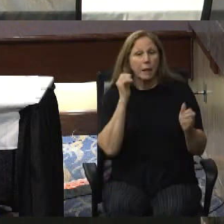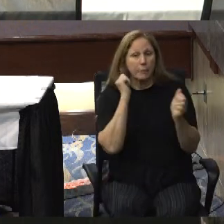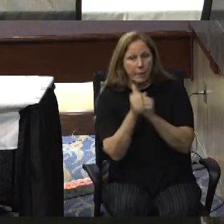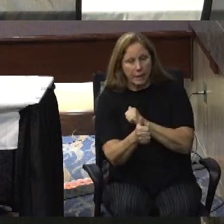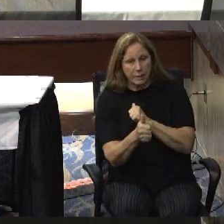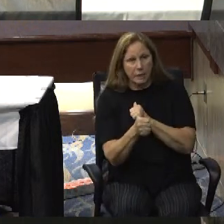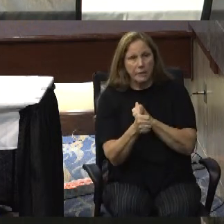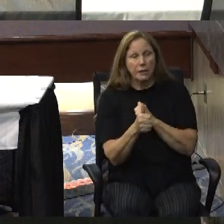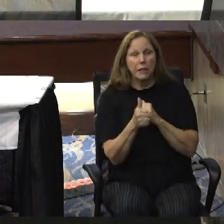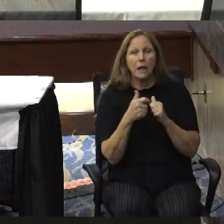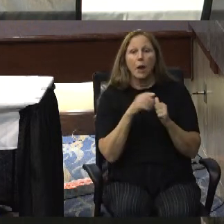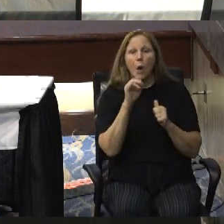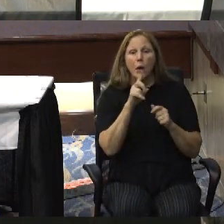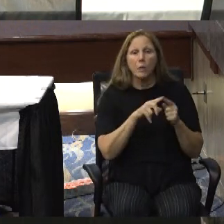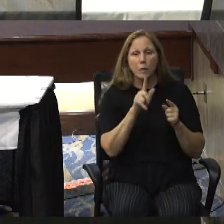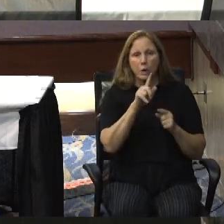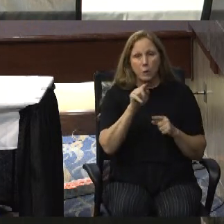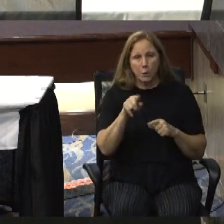carries, and we'll move to ordinance